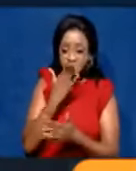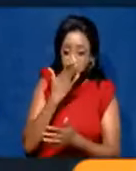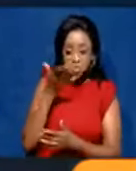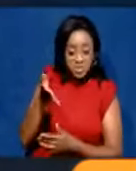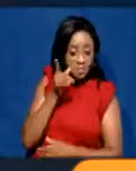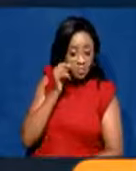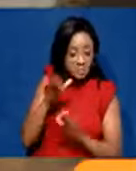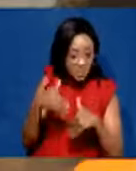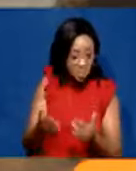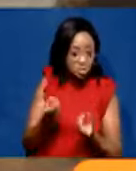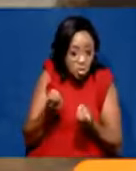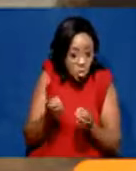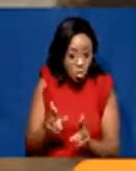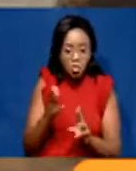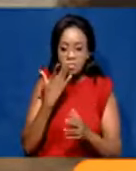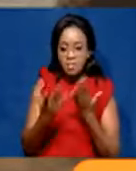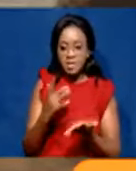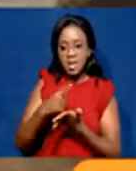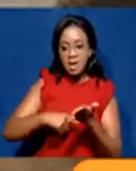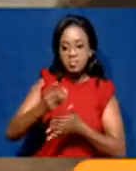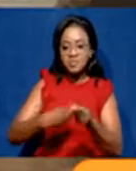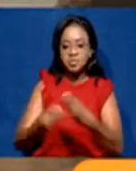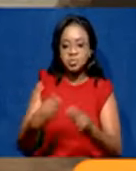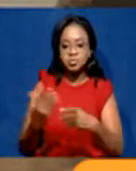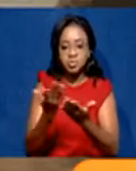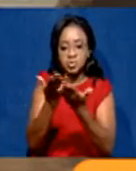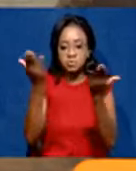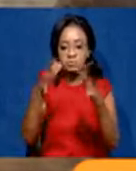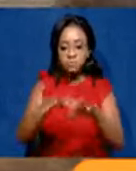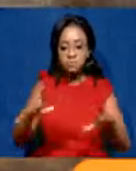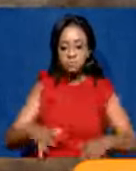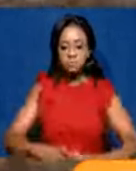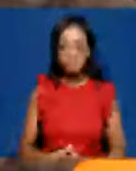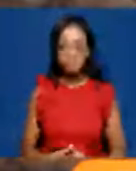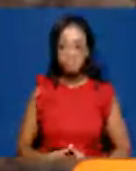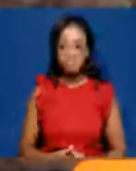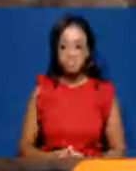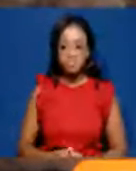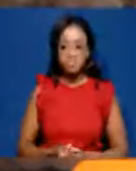Mombasa or that may have been cleared into the Kenyan market. Stephen Leto, Citizen TV.